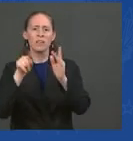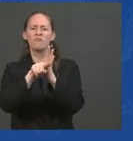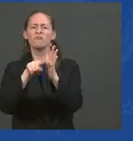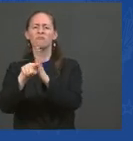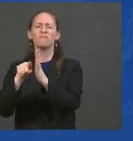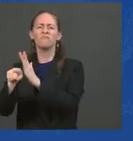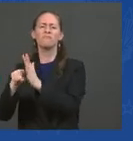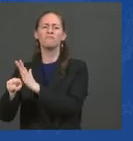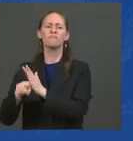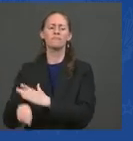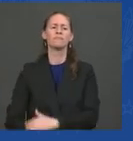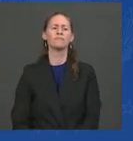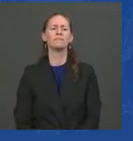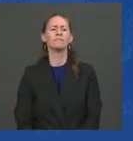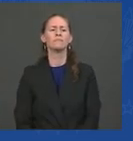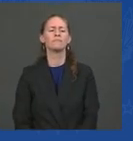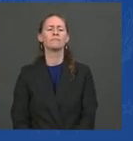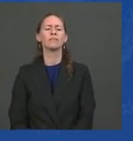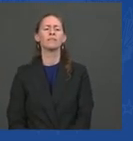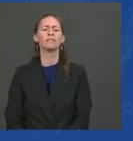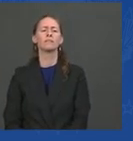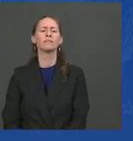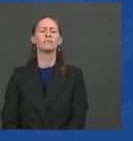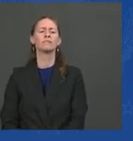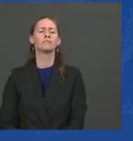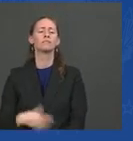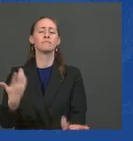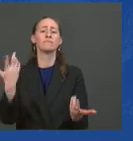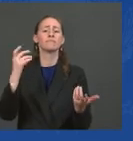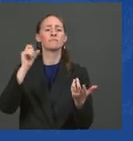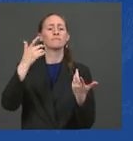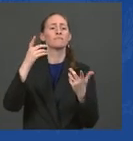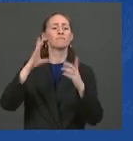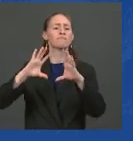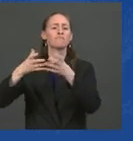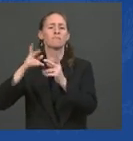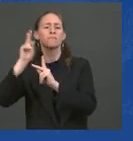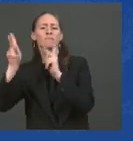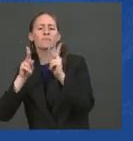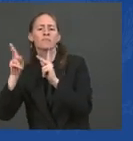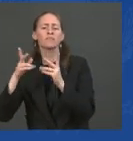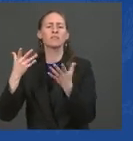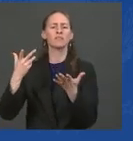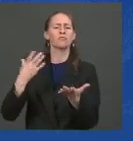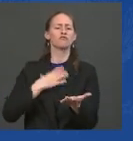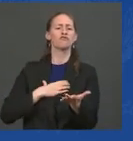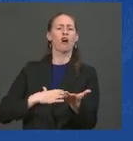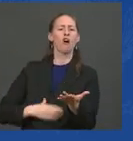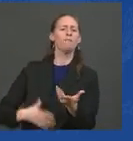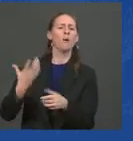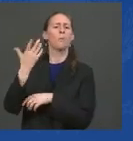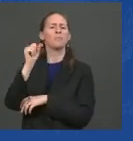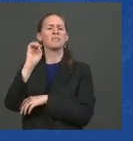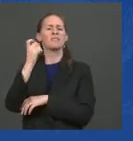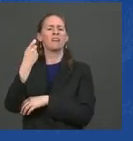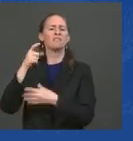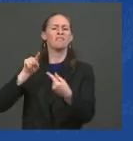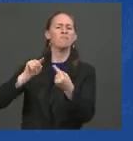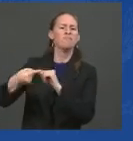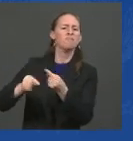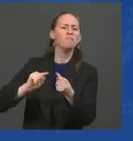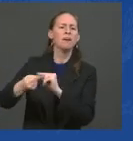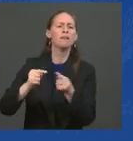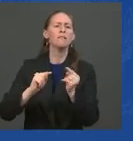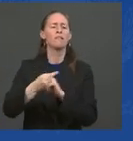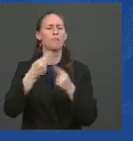use of starvation and sexual violence to terrorize civilian populations in northern Ethiopia.